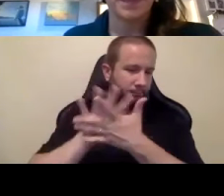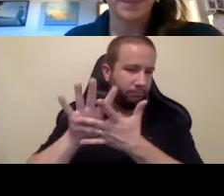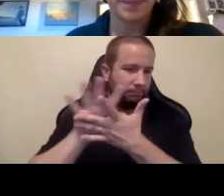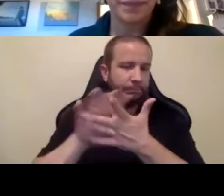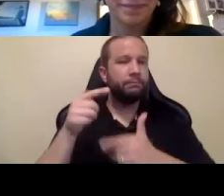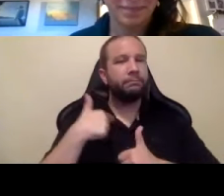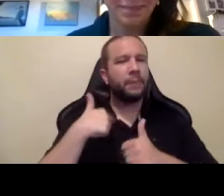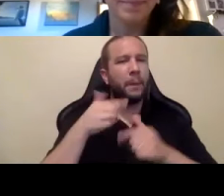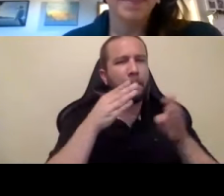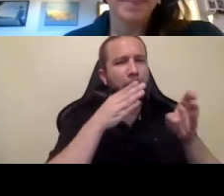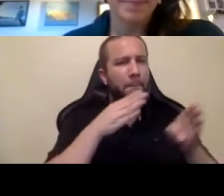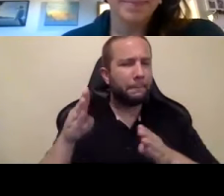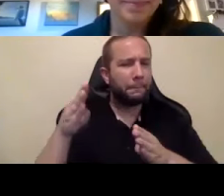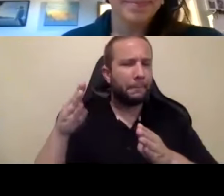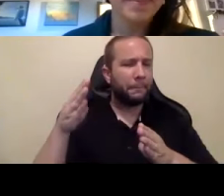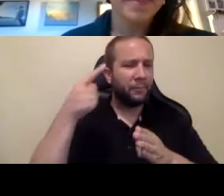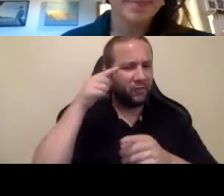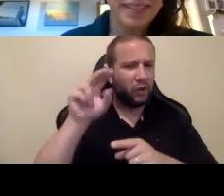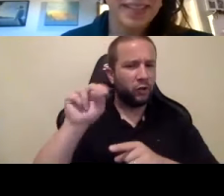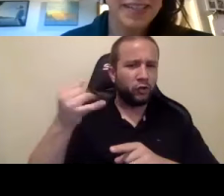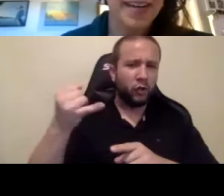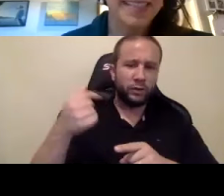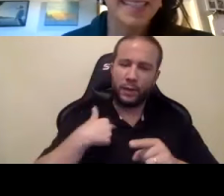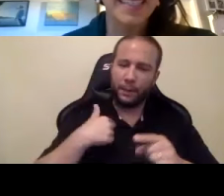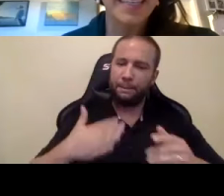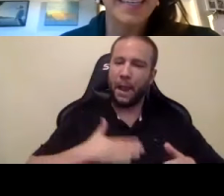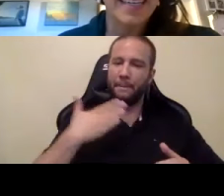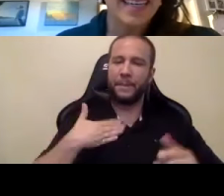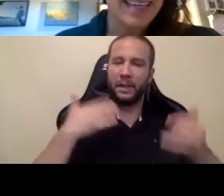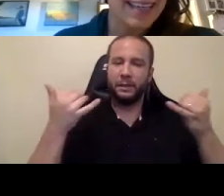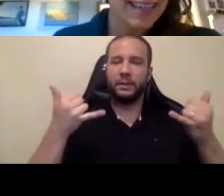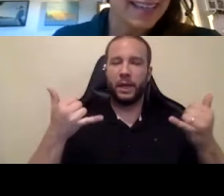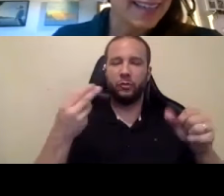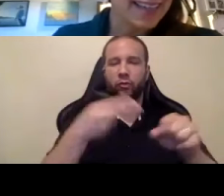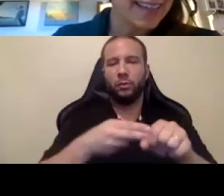New Jersey. Excited to see you all. Great.